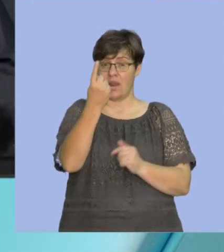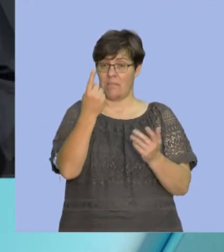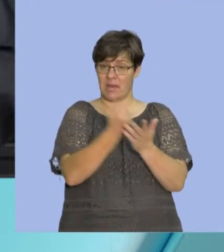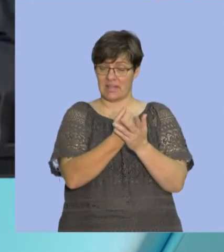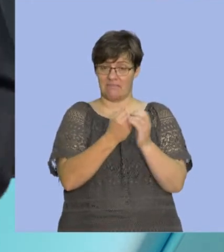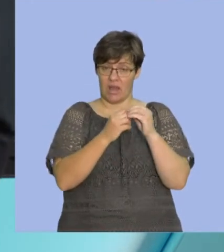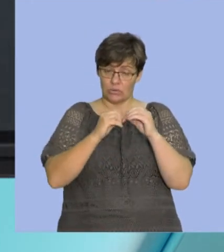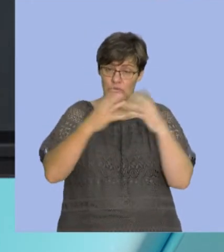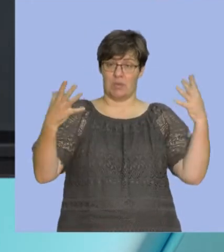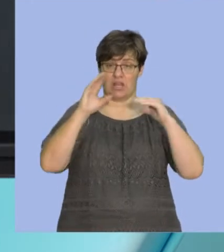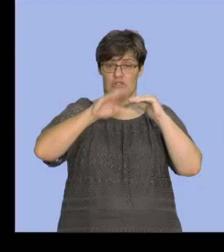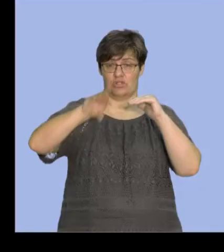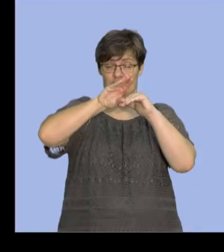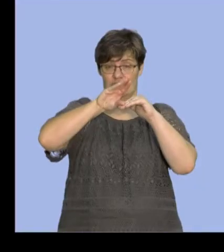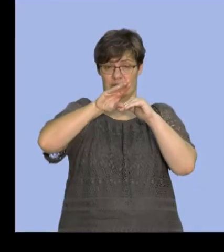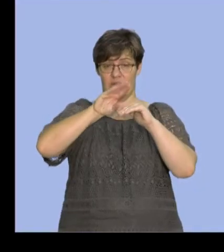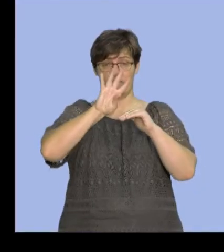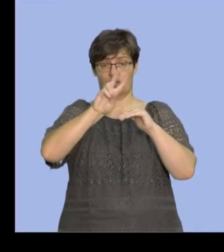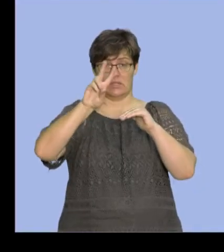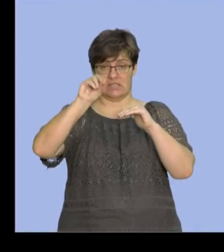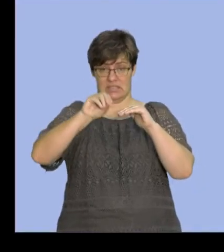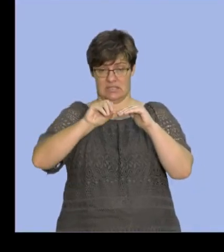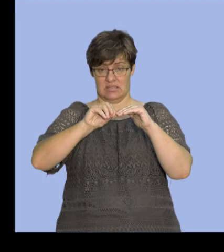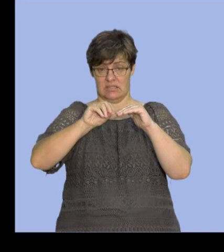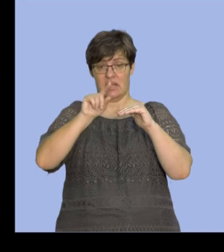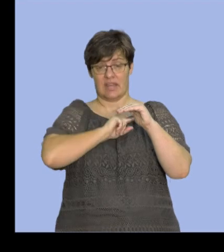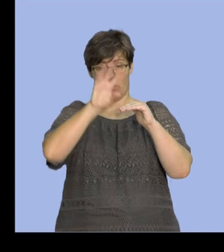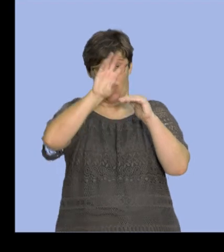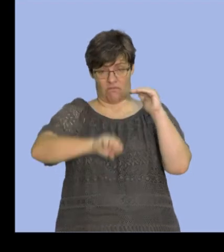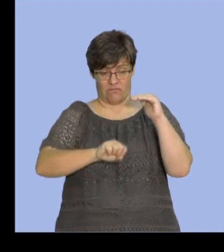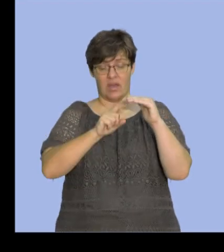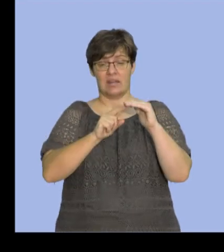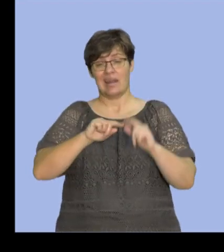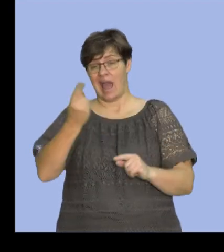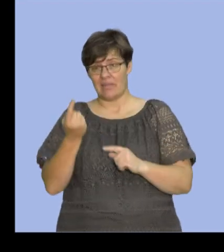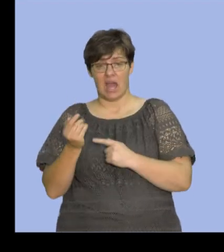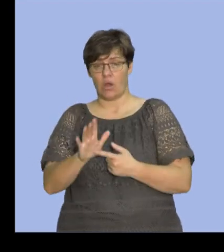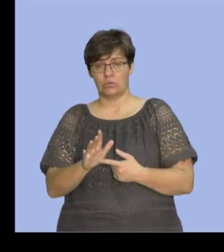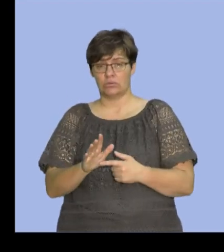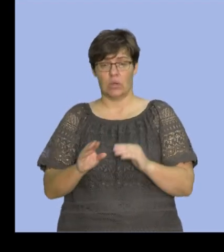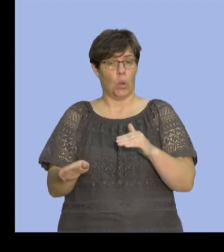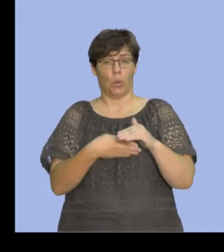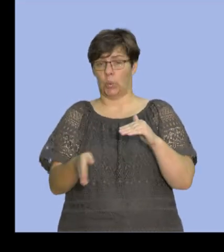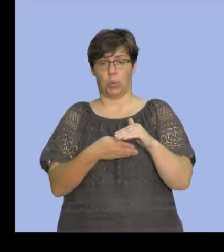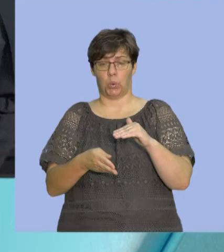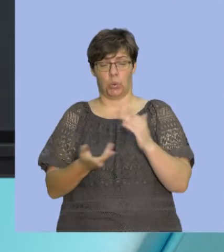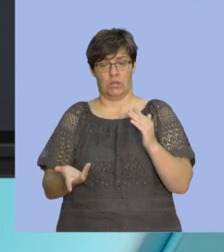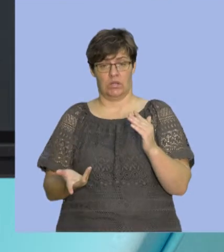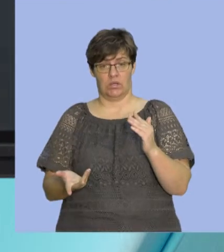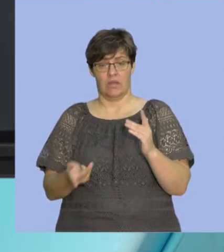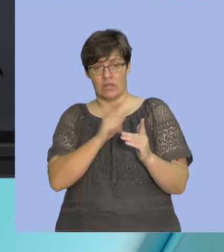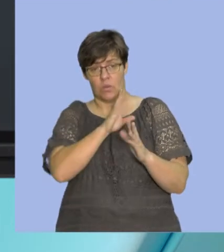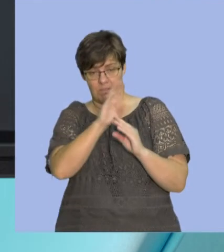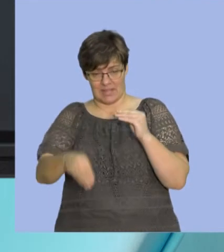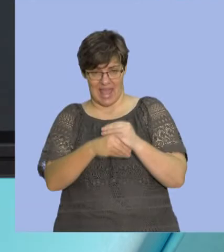an amount too much of 420 Rand, and the other account will not show the necessary transaction.